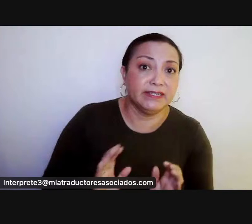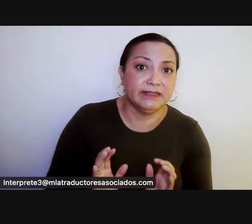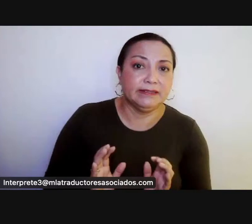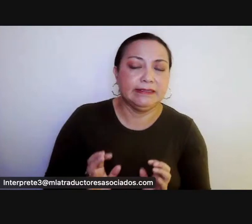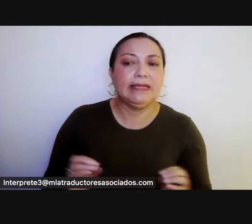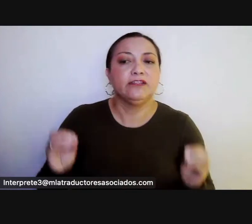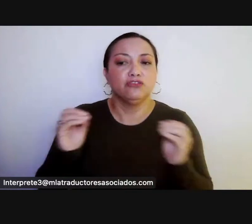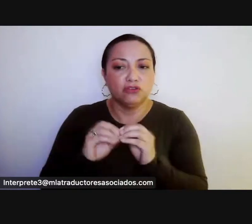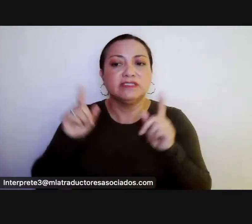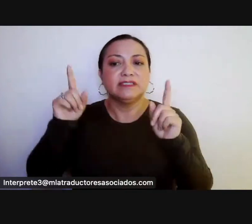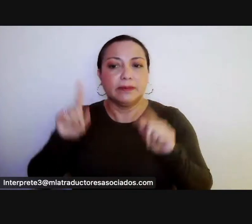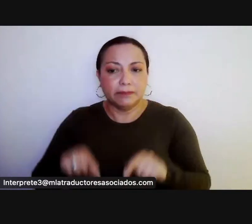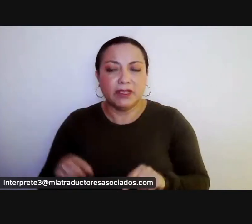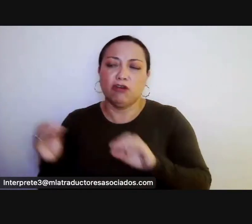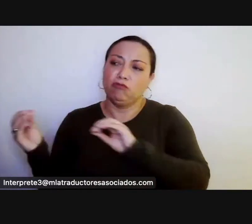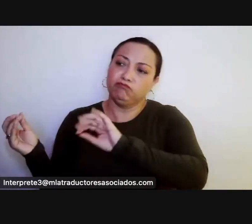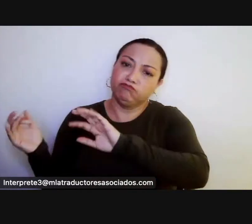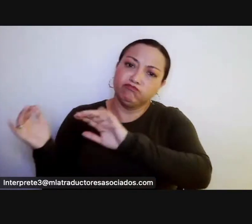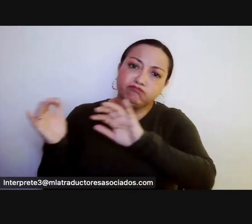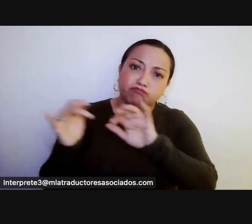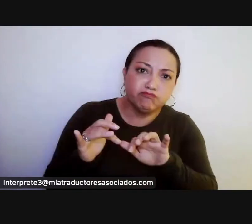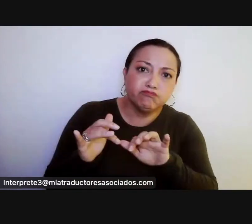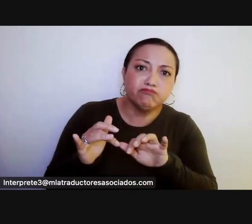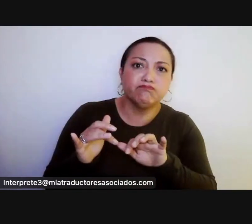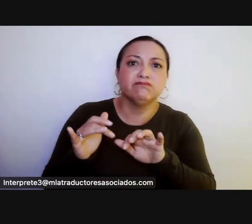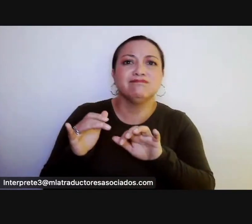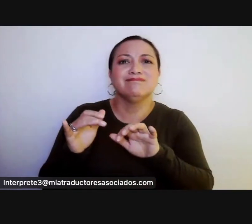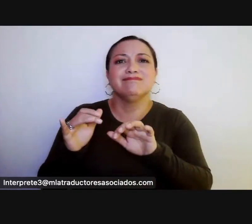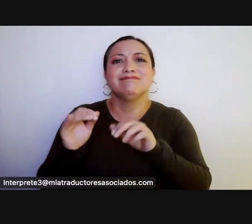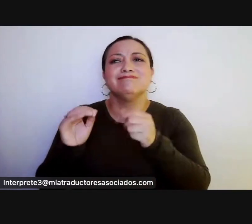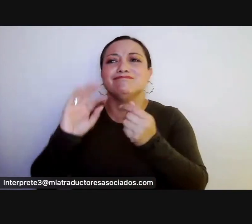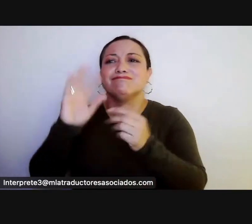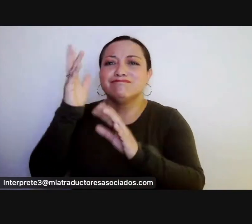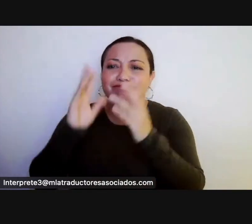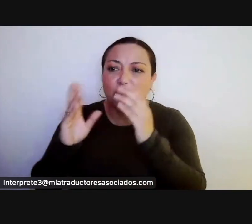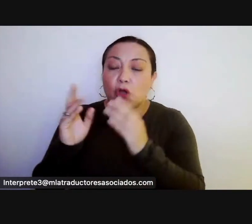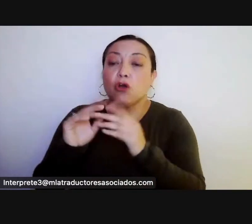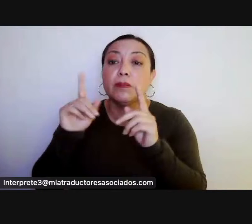survive. Also, we see the displacement of